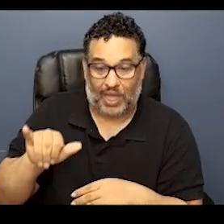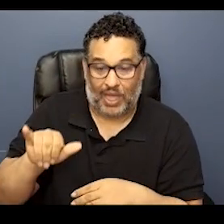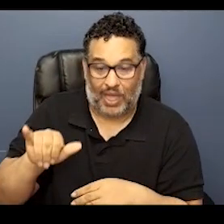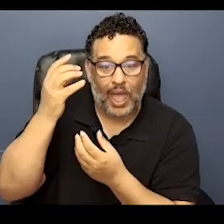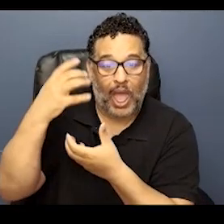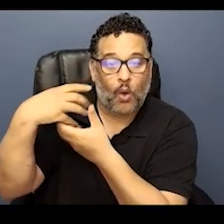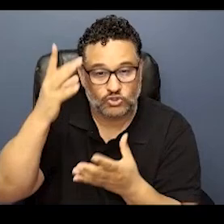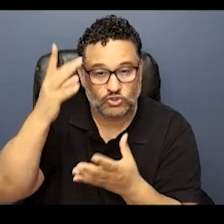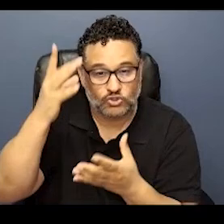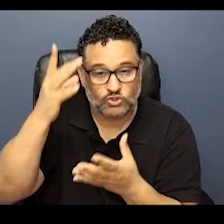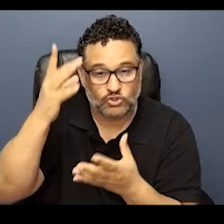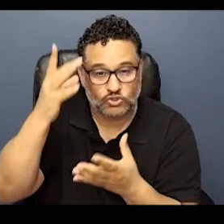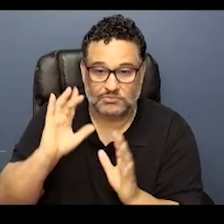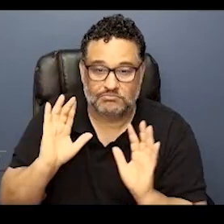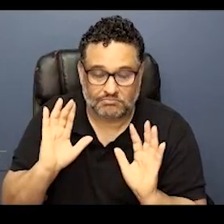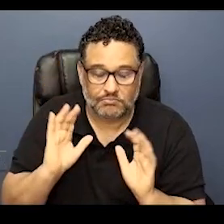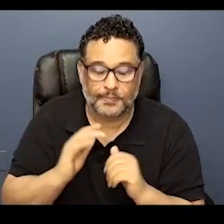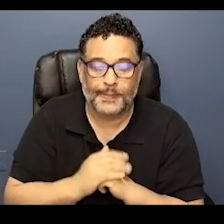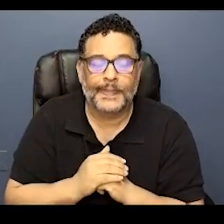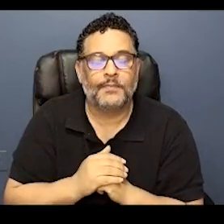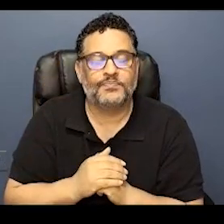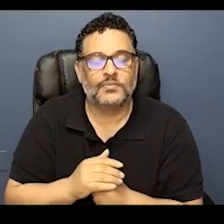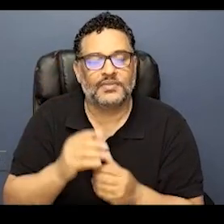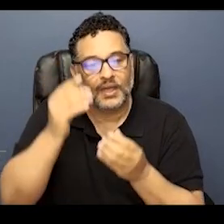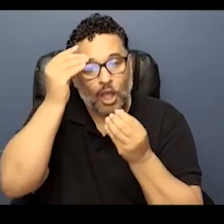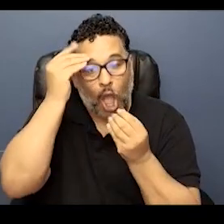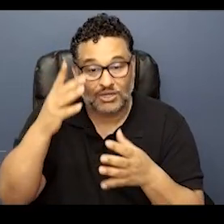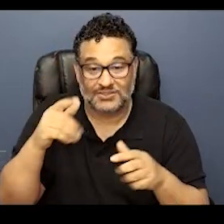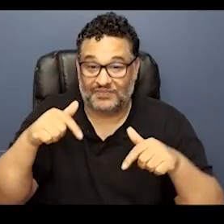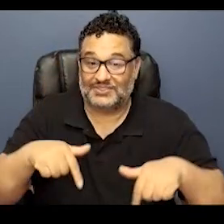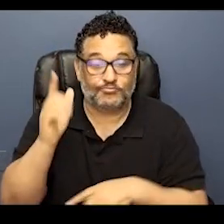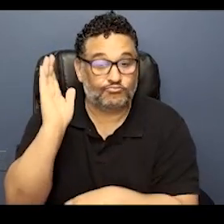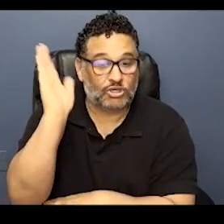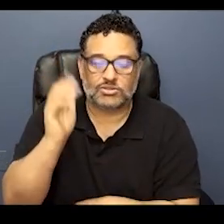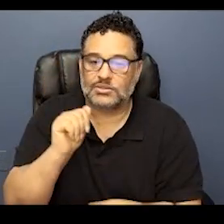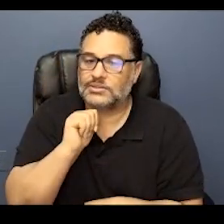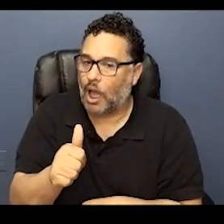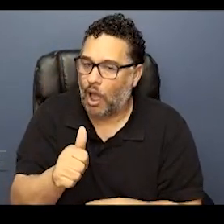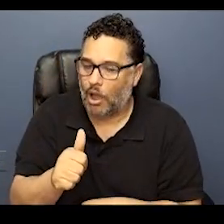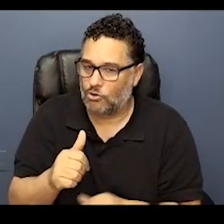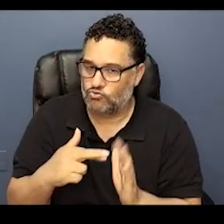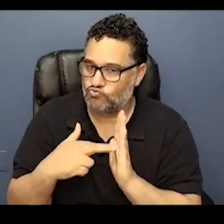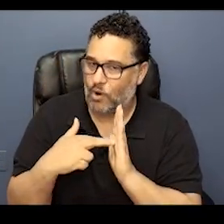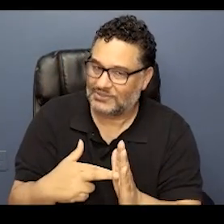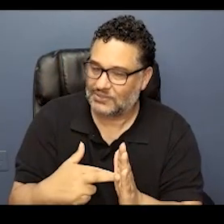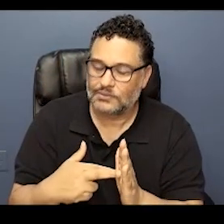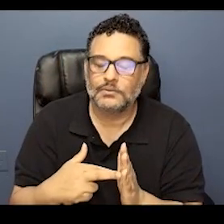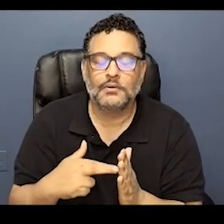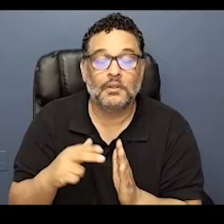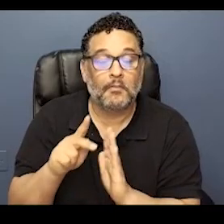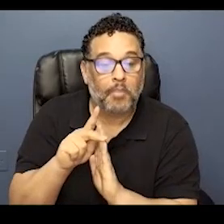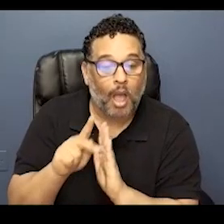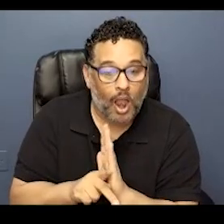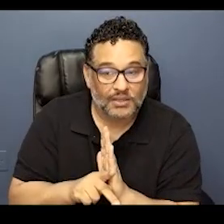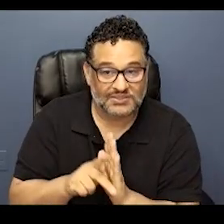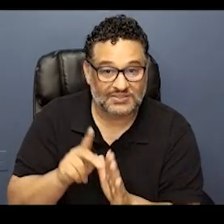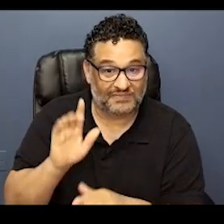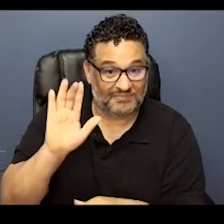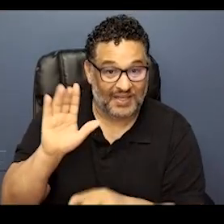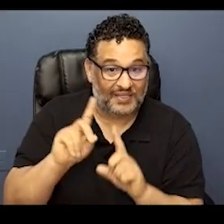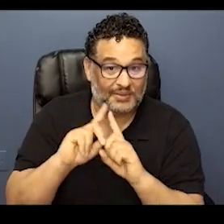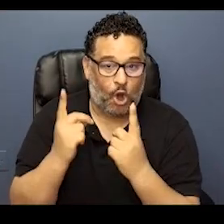The contents of this presentation does not necessarily represent the policy of the department.